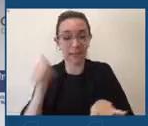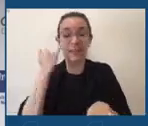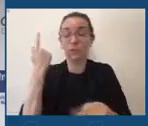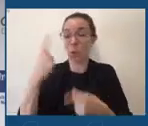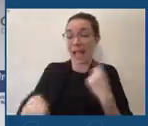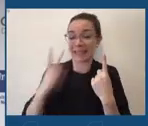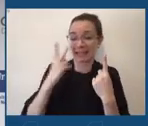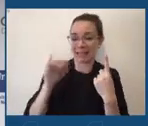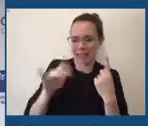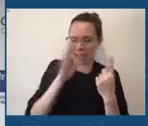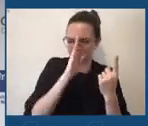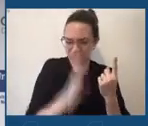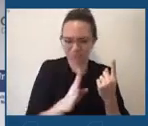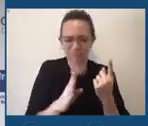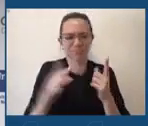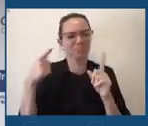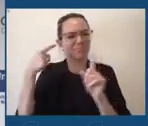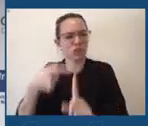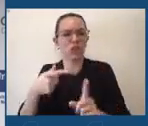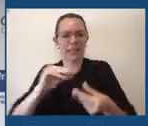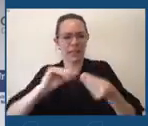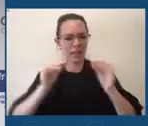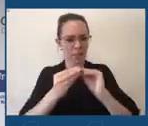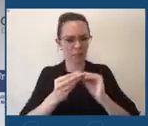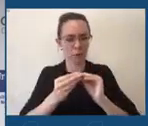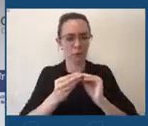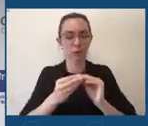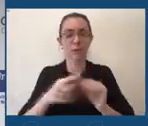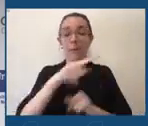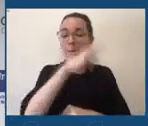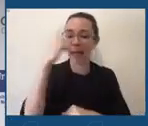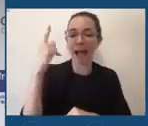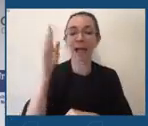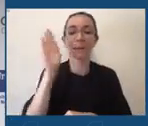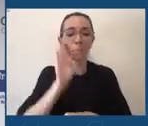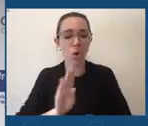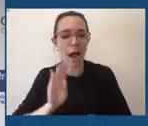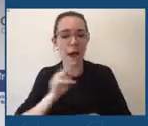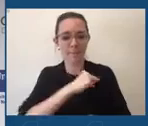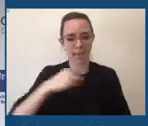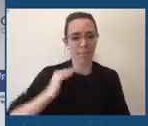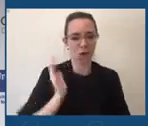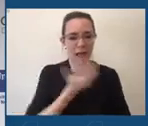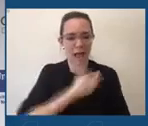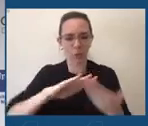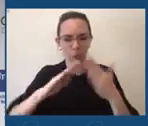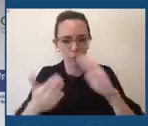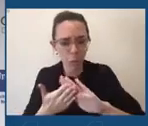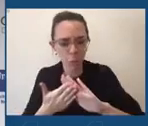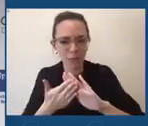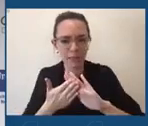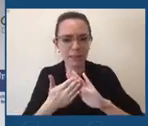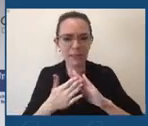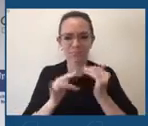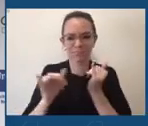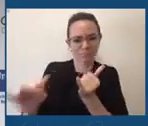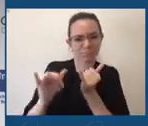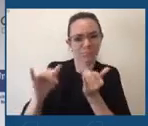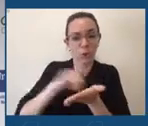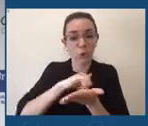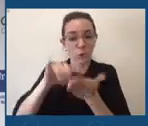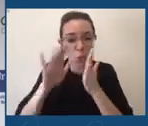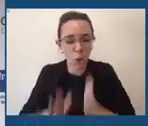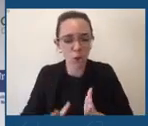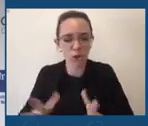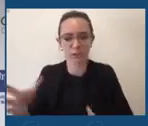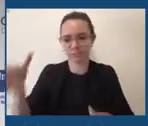just look at the numbers. Black and brown members of our community, fellow New Yorkers, contracted